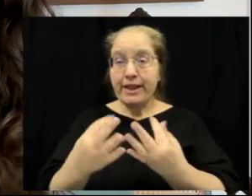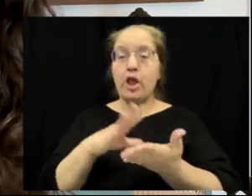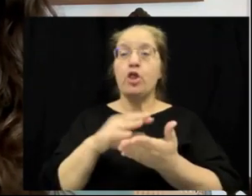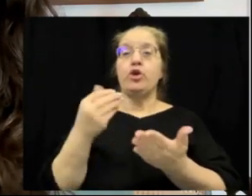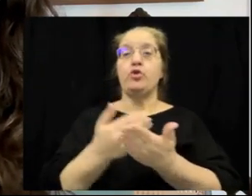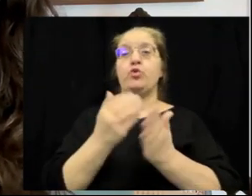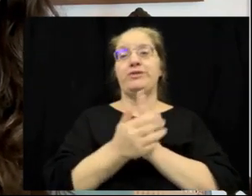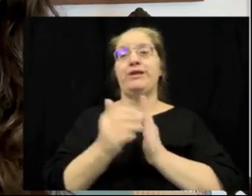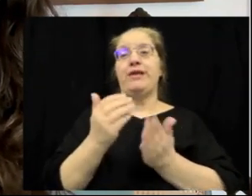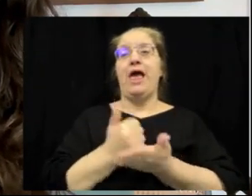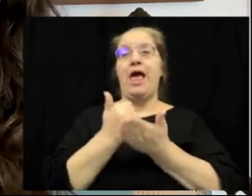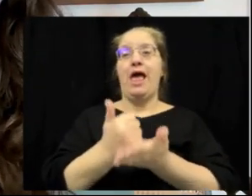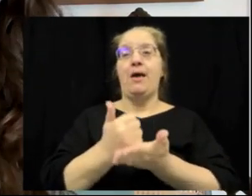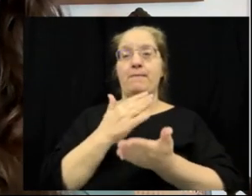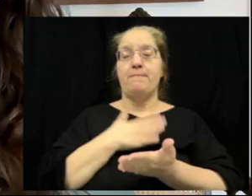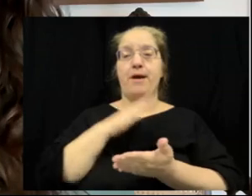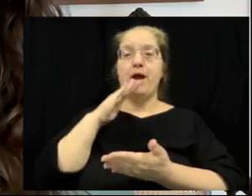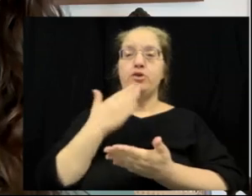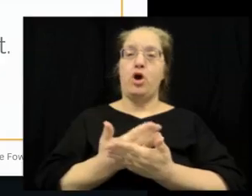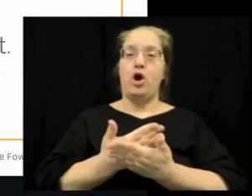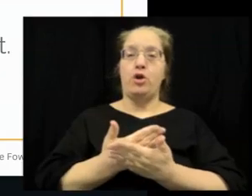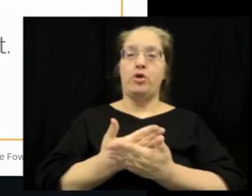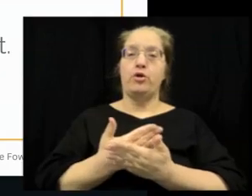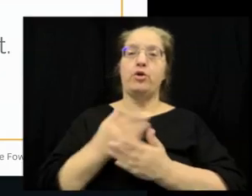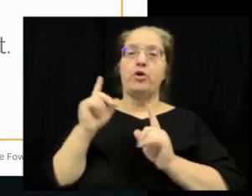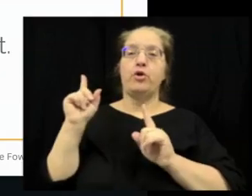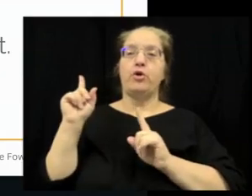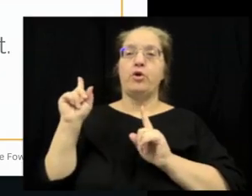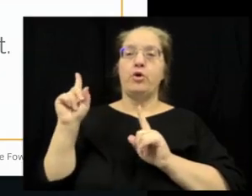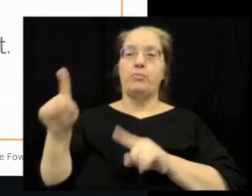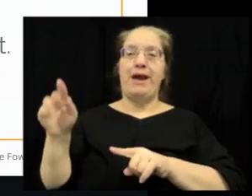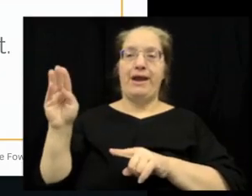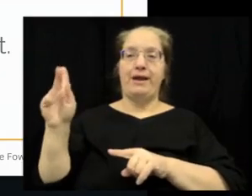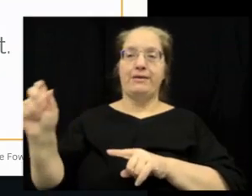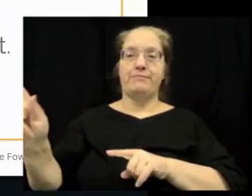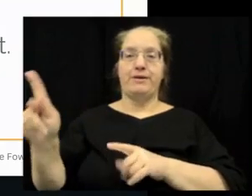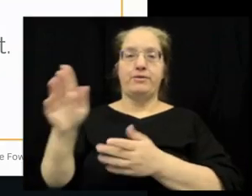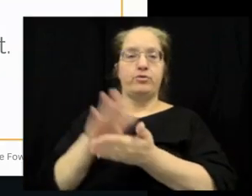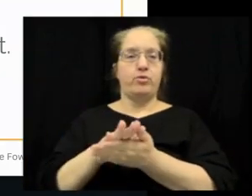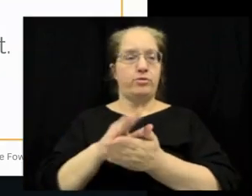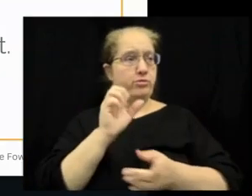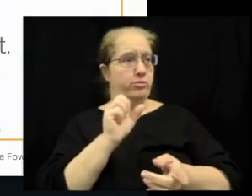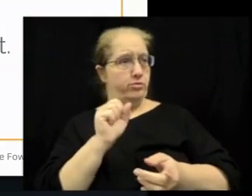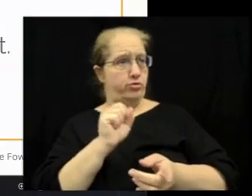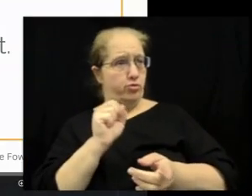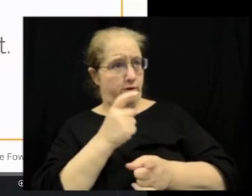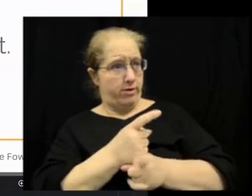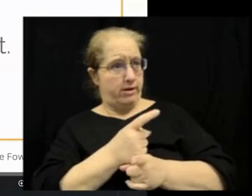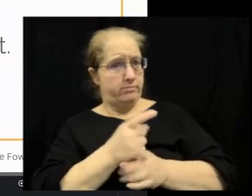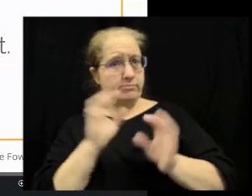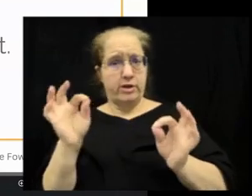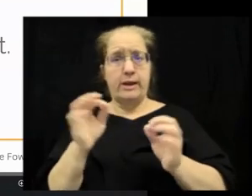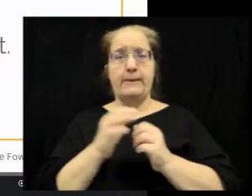really helped our daughter get back to school. Is that, Troy, is that where we should go? Is that where you're Yes. thinking we can go?